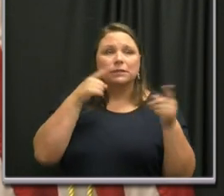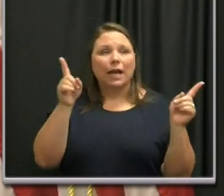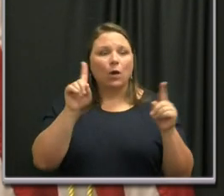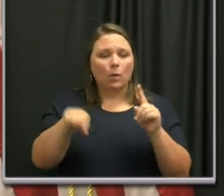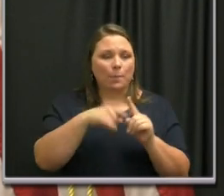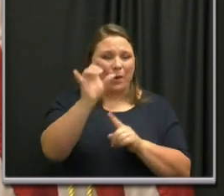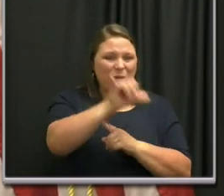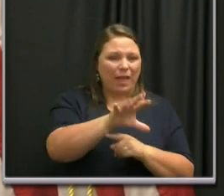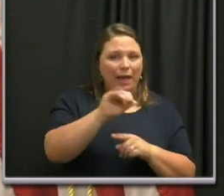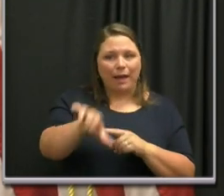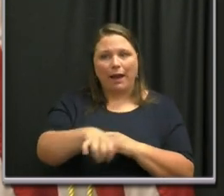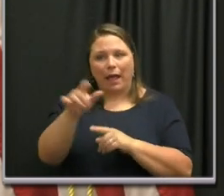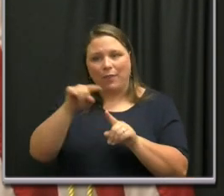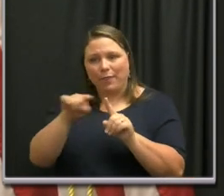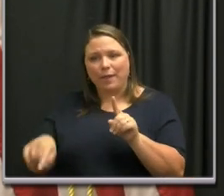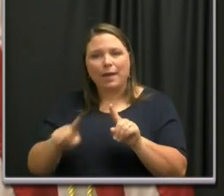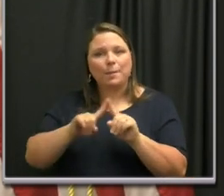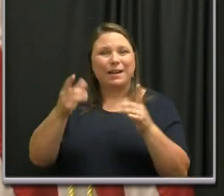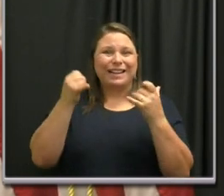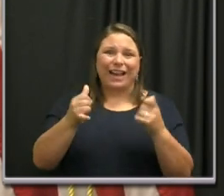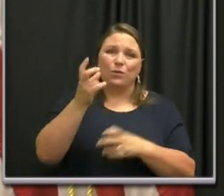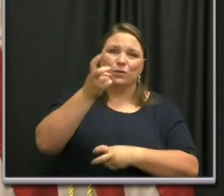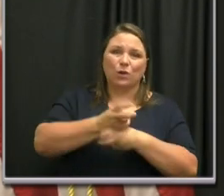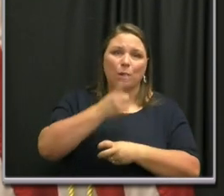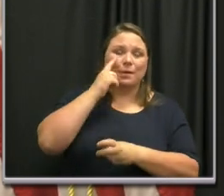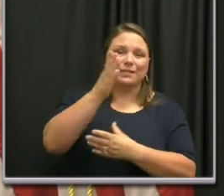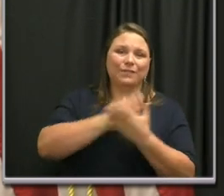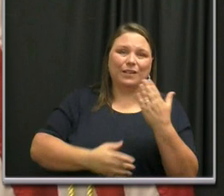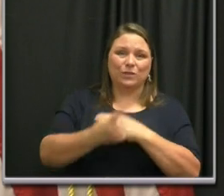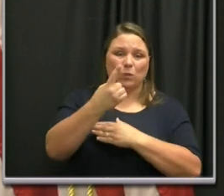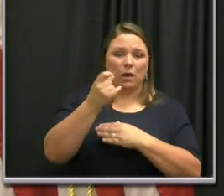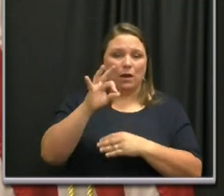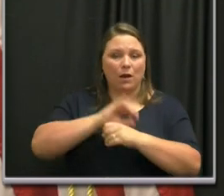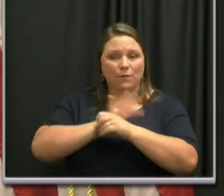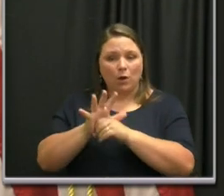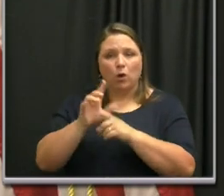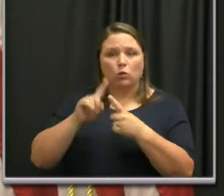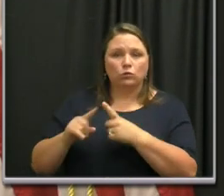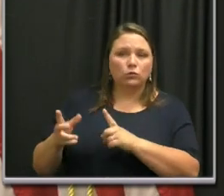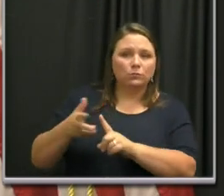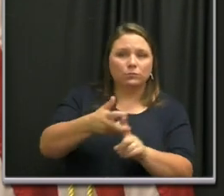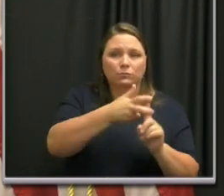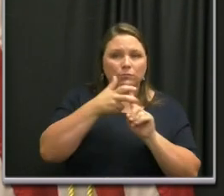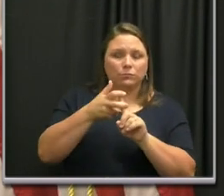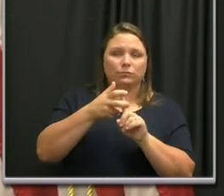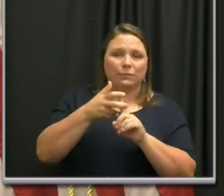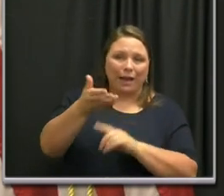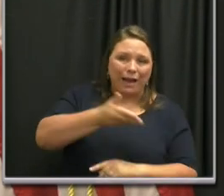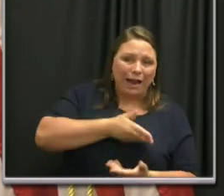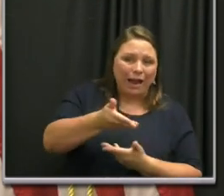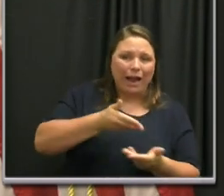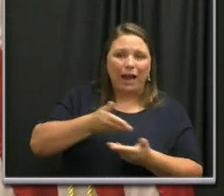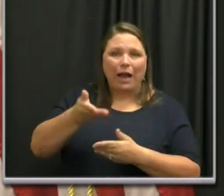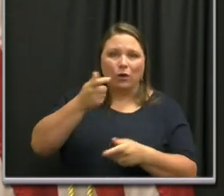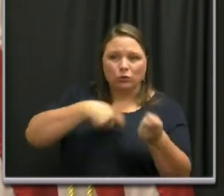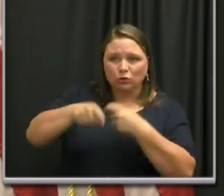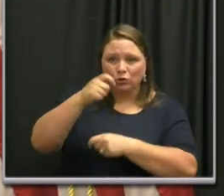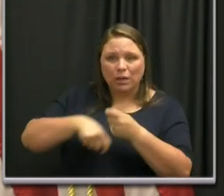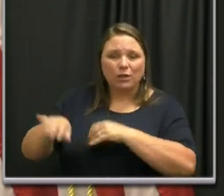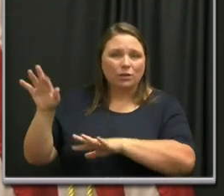other announcements. It's a little bit hard in phase one of COVID to, you know, be recruiting and retaining and changing your own